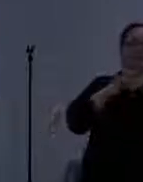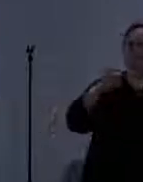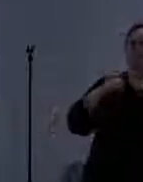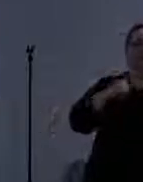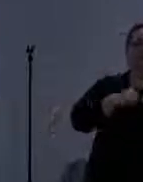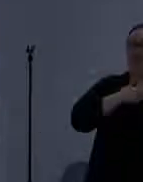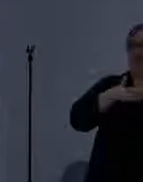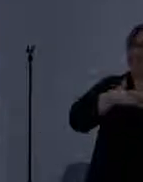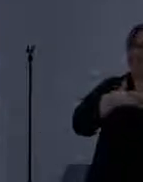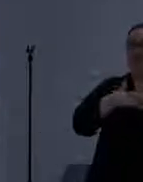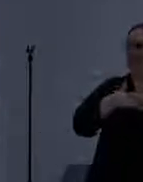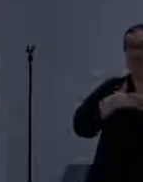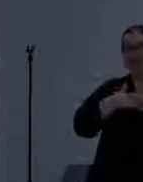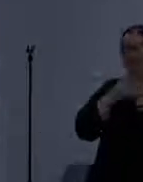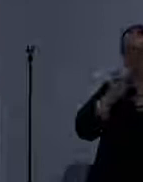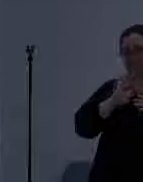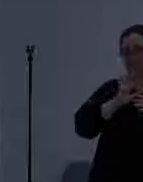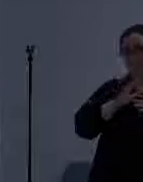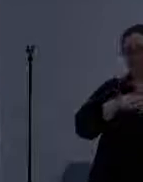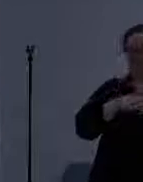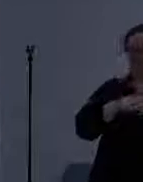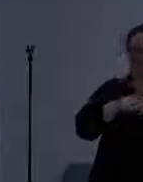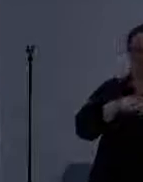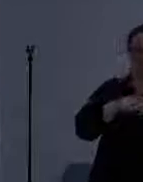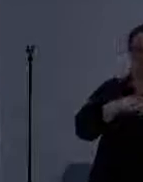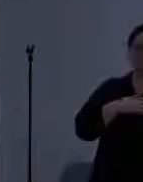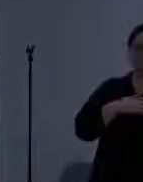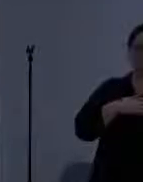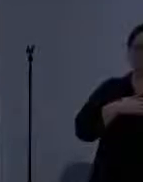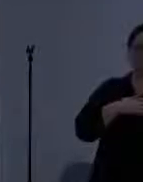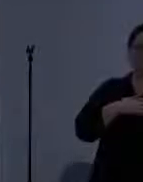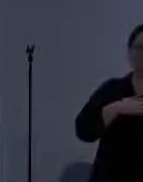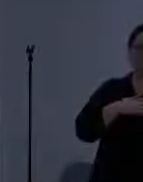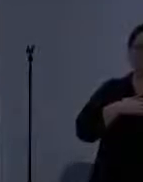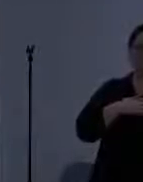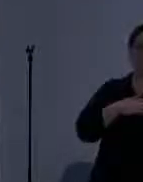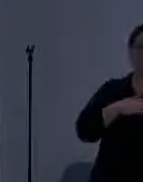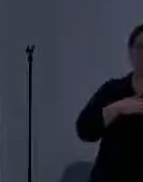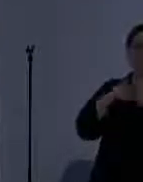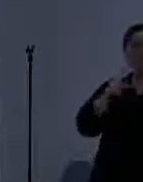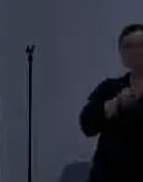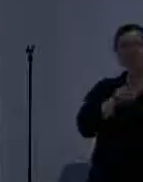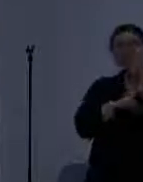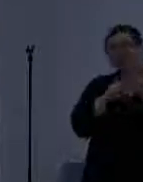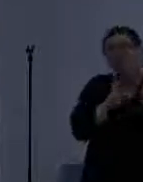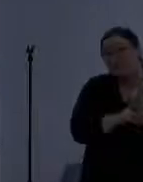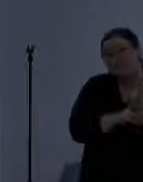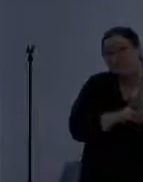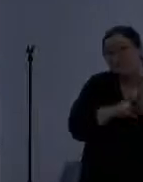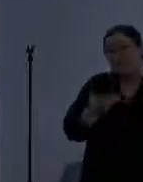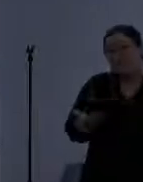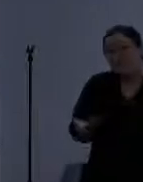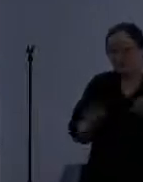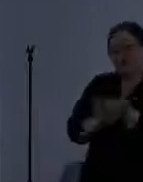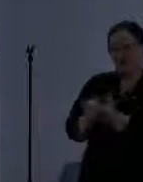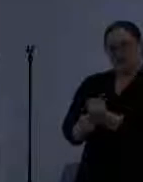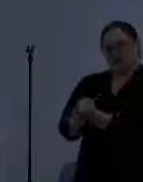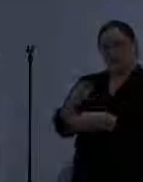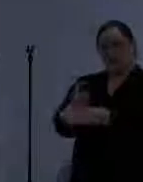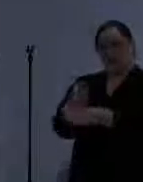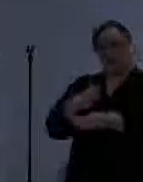That would need to be through whether that's potentially union or other mechanisms.